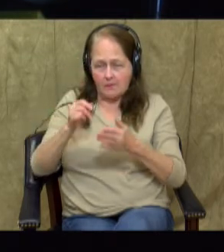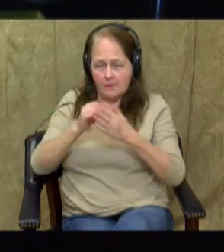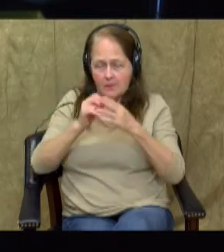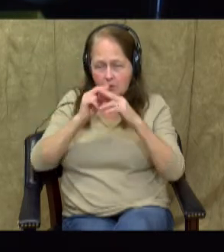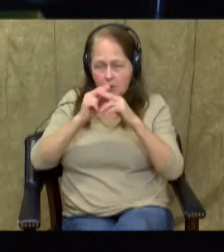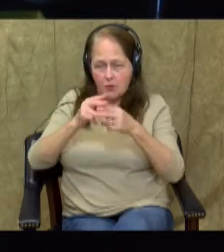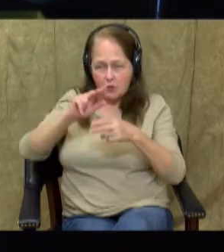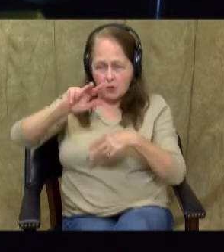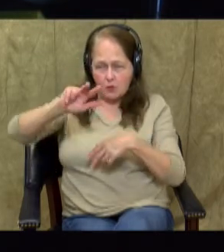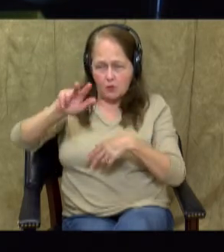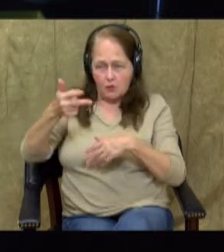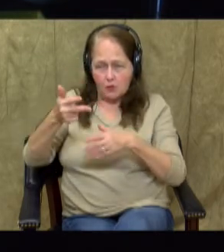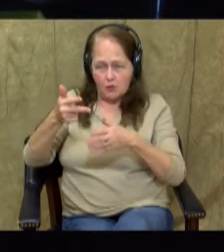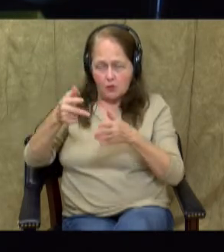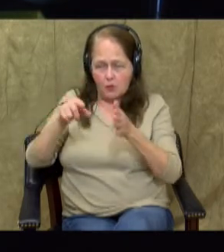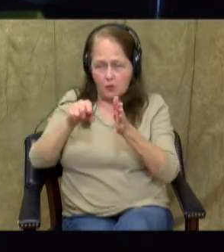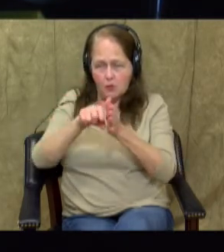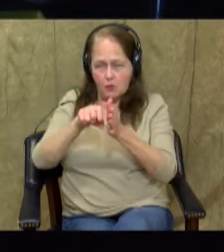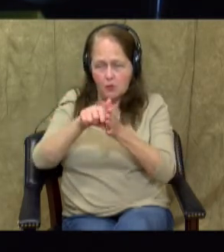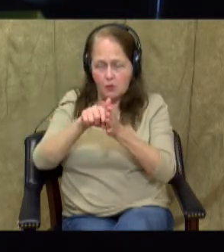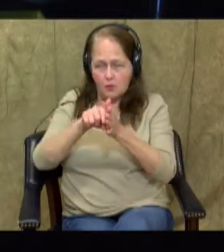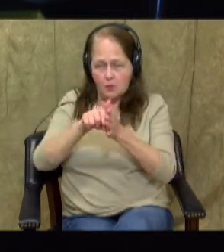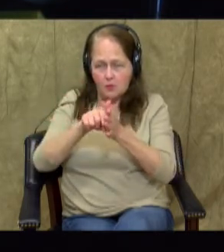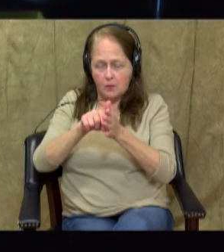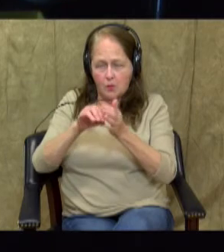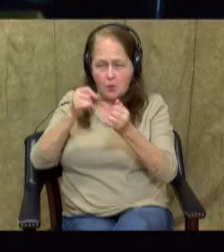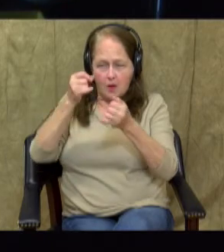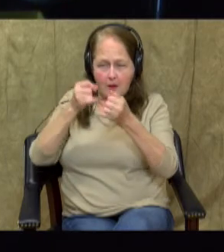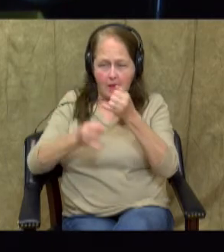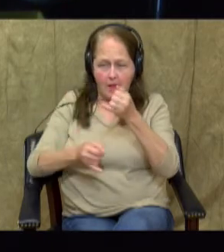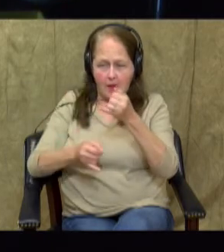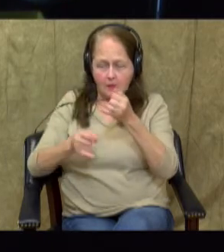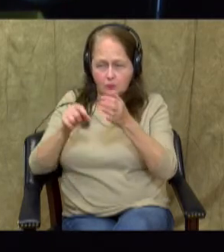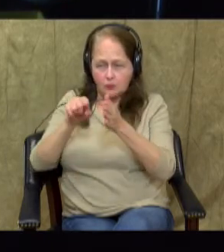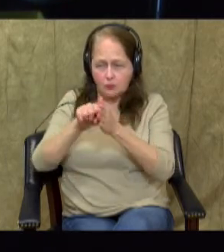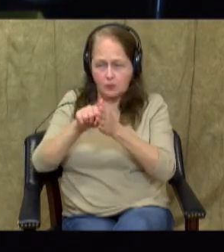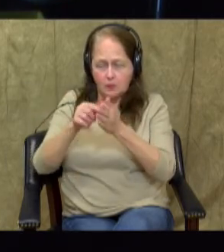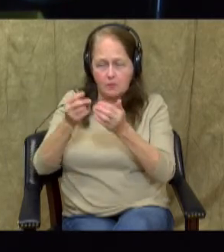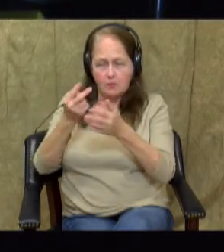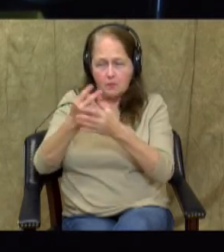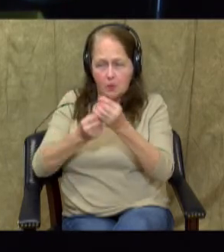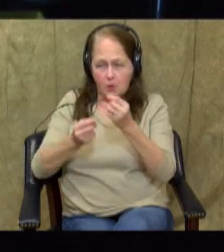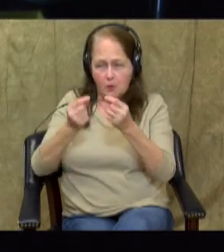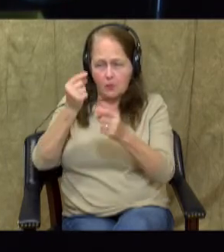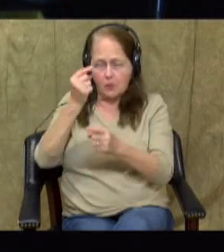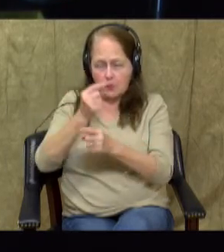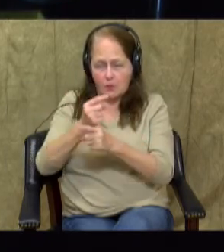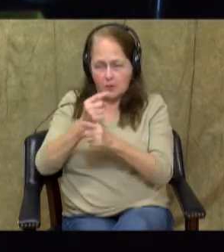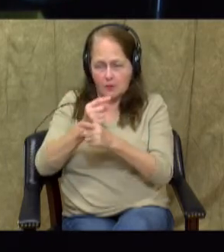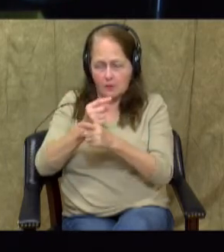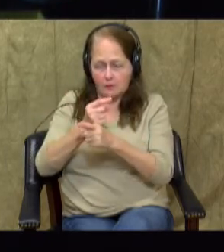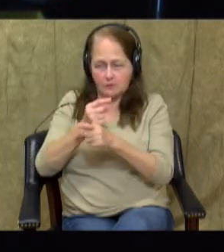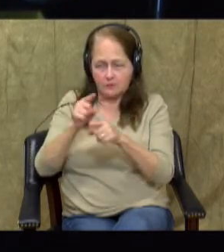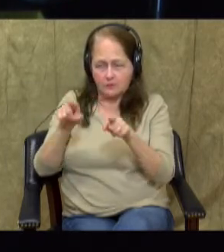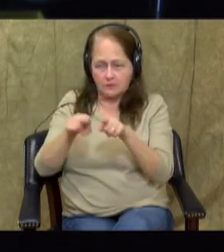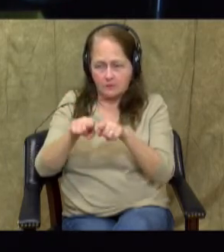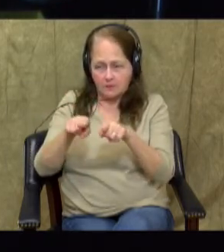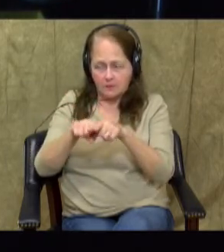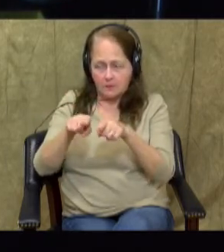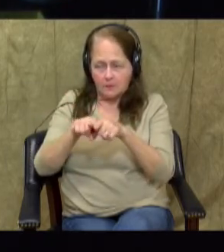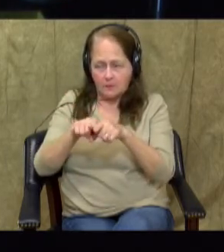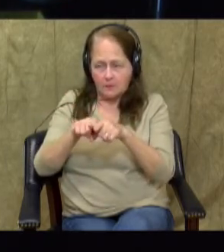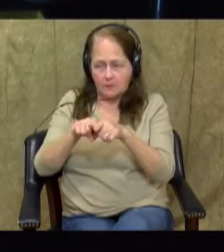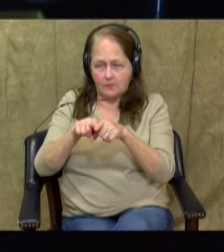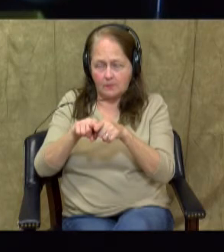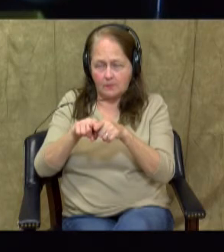called third quarter. Sometimes this is called last quarter. Both are correct. Those two are synonymous.